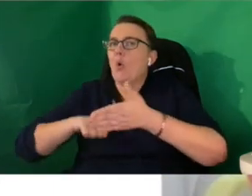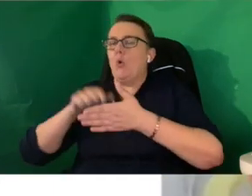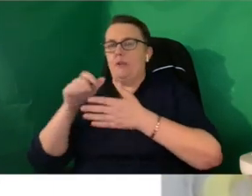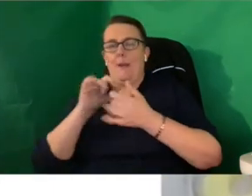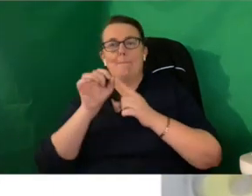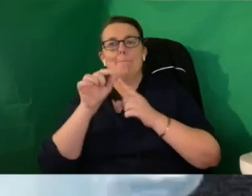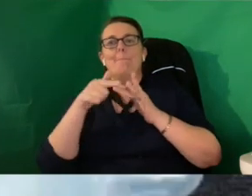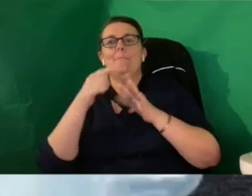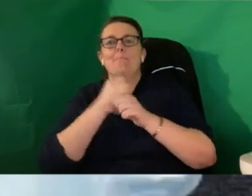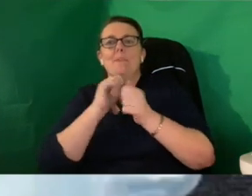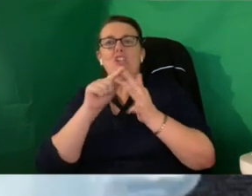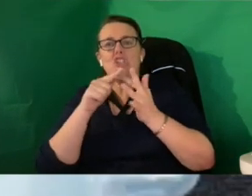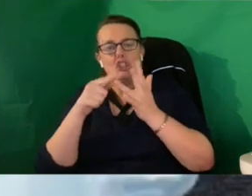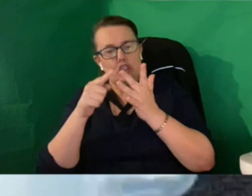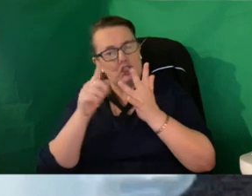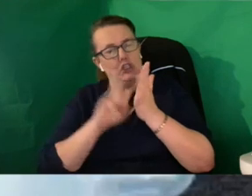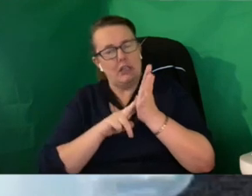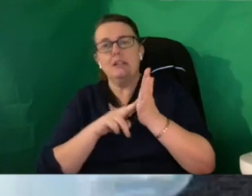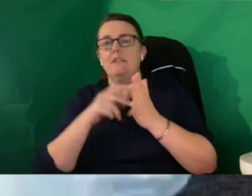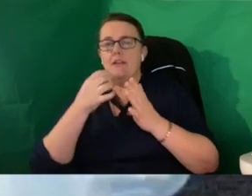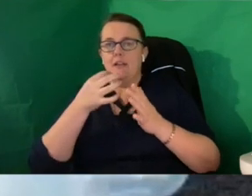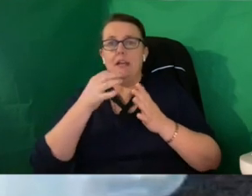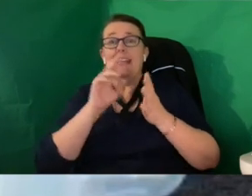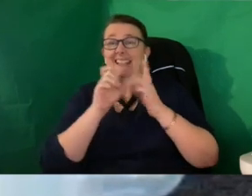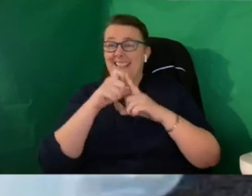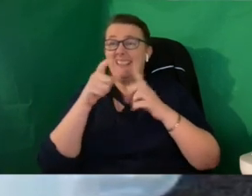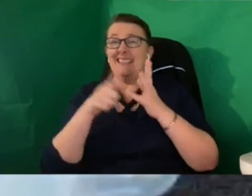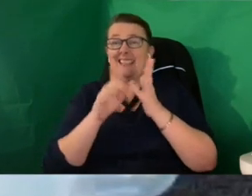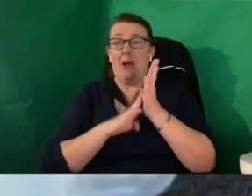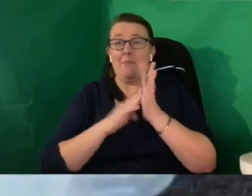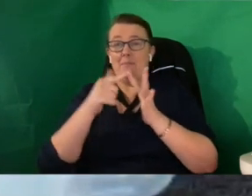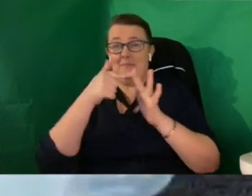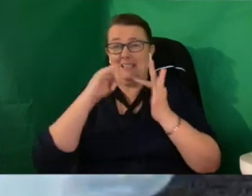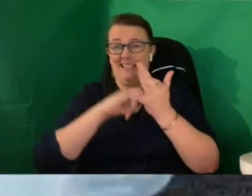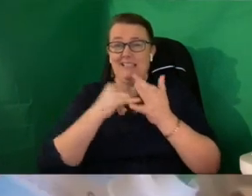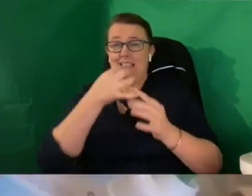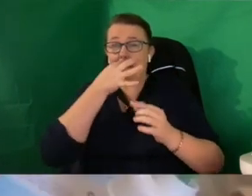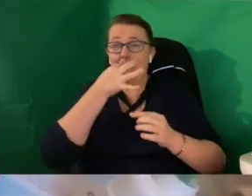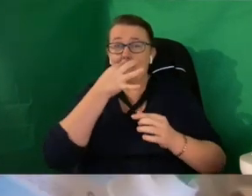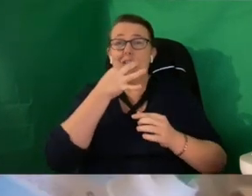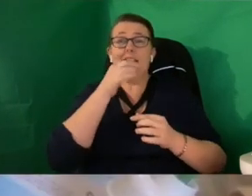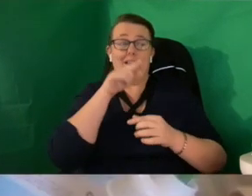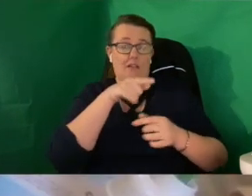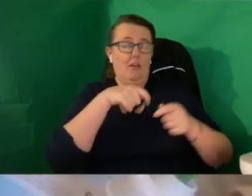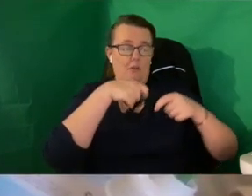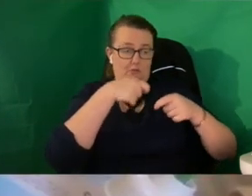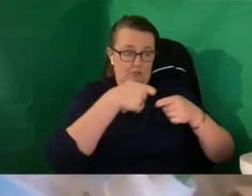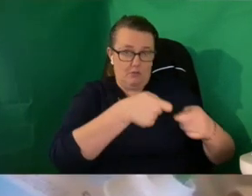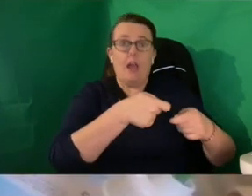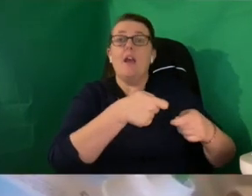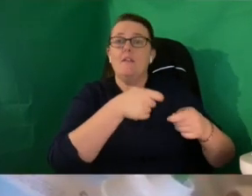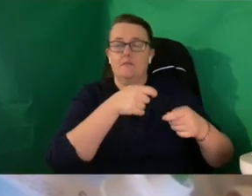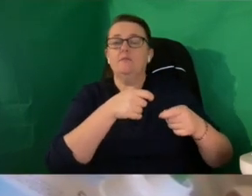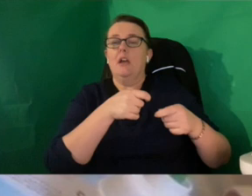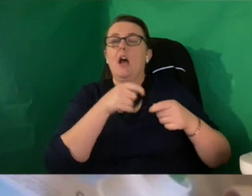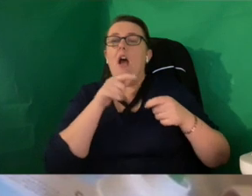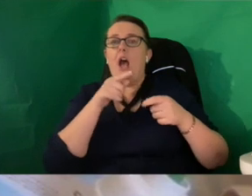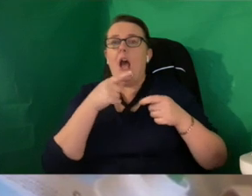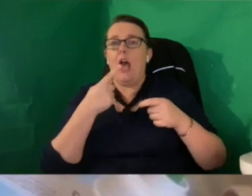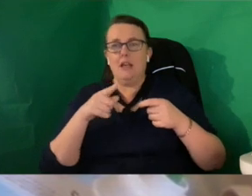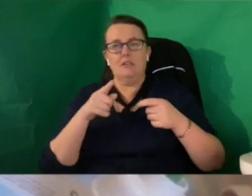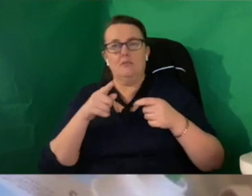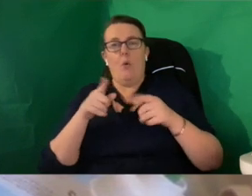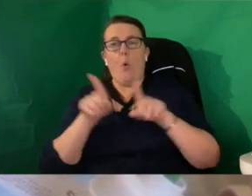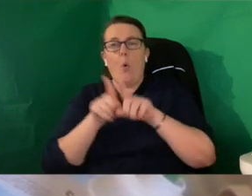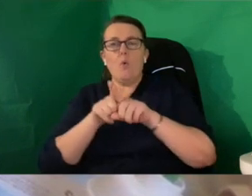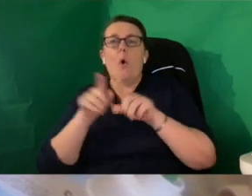dummies. We bought 100 million teats trying to get her off the tube feed to get her into a teat that she could actually manage to